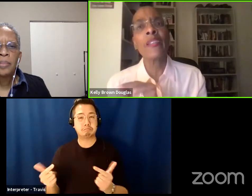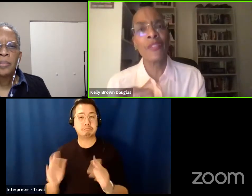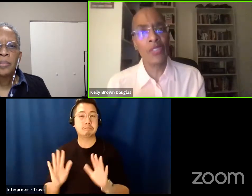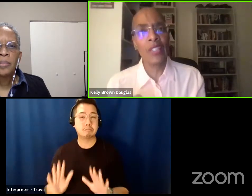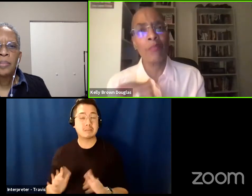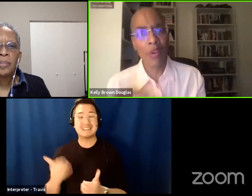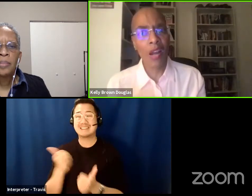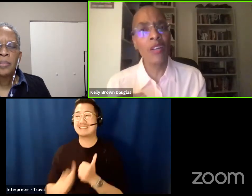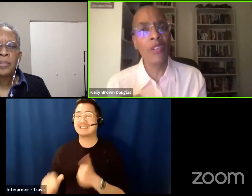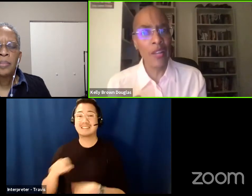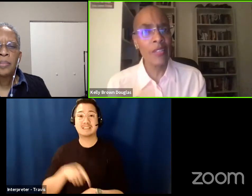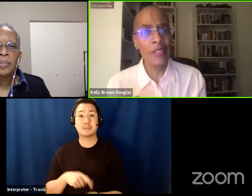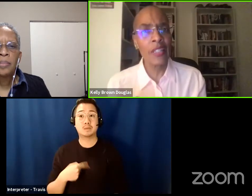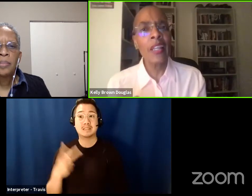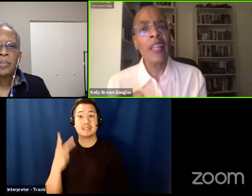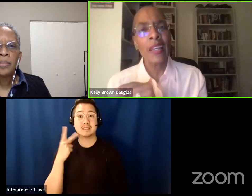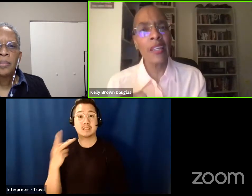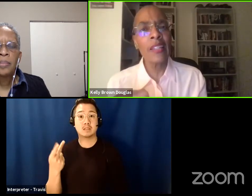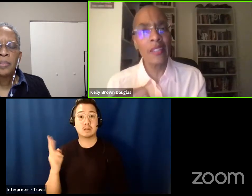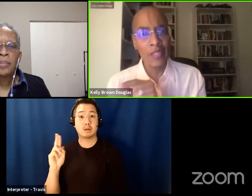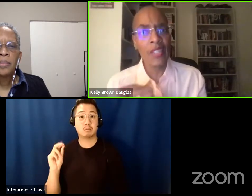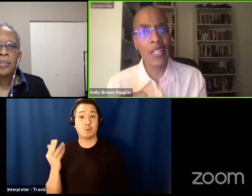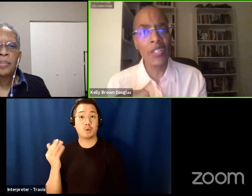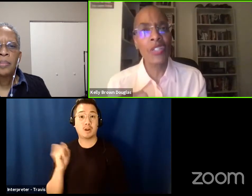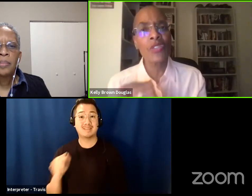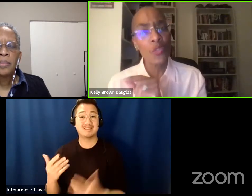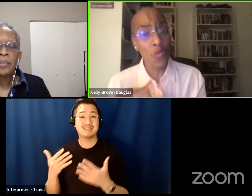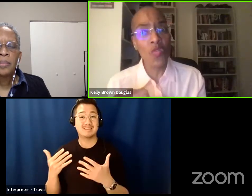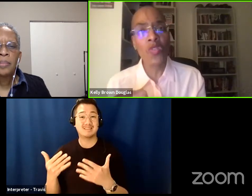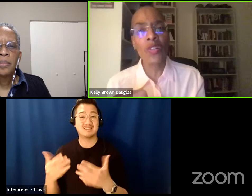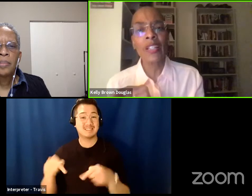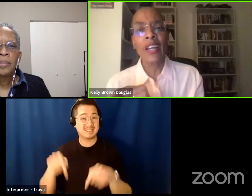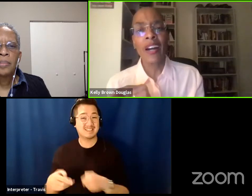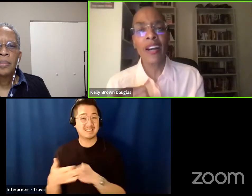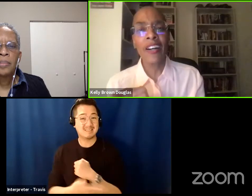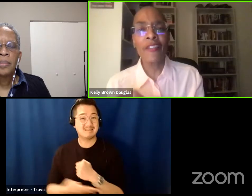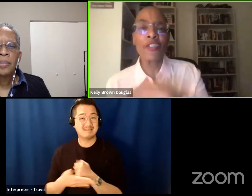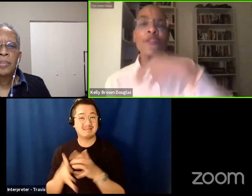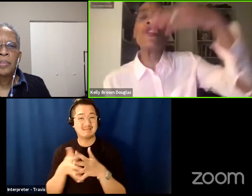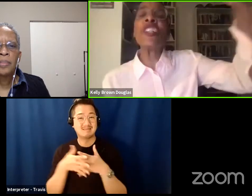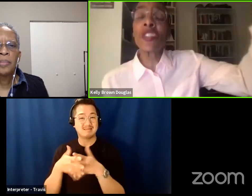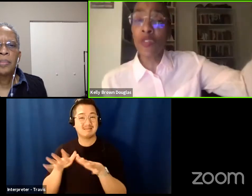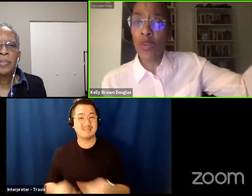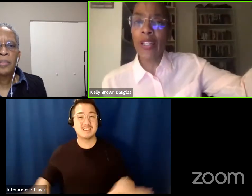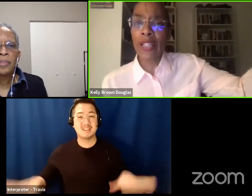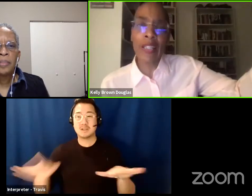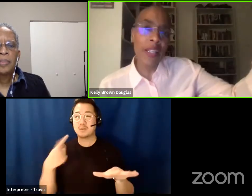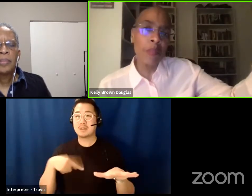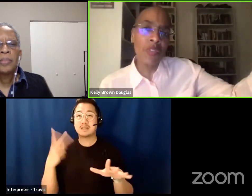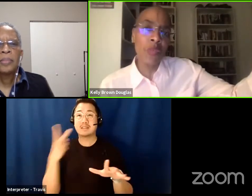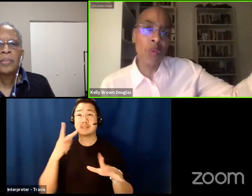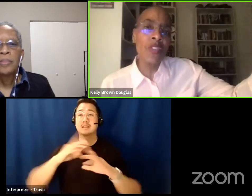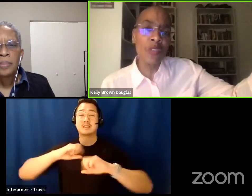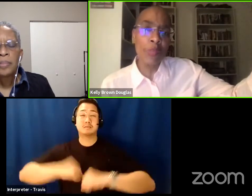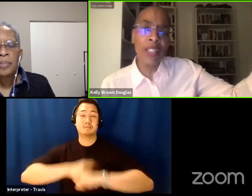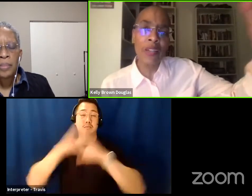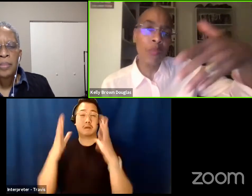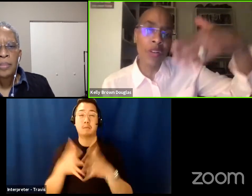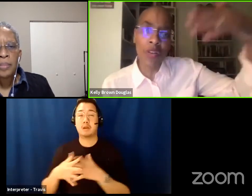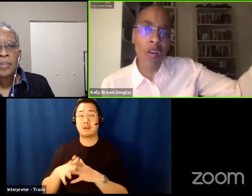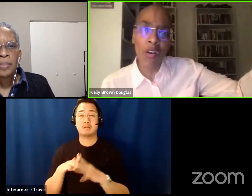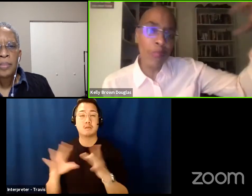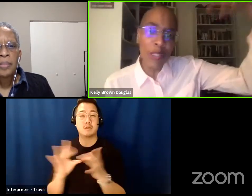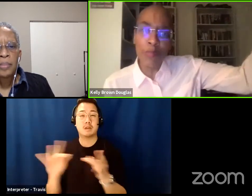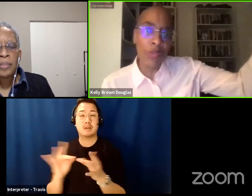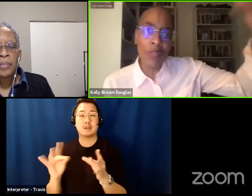time we have seen progress in this nation toward this vision of what it claims it wants to be,